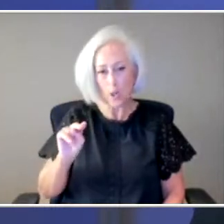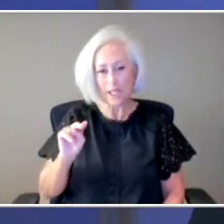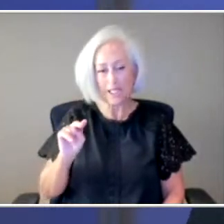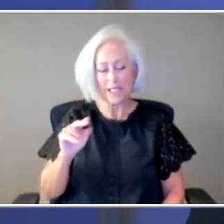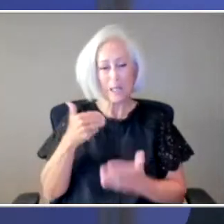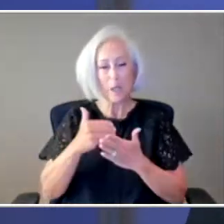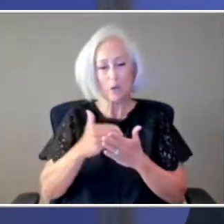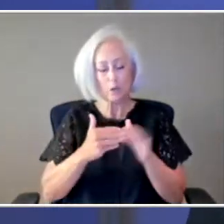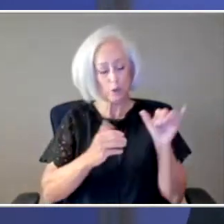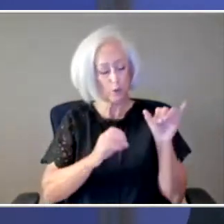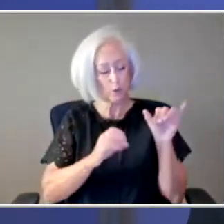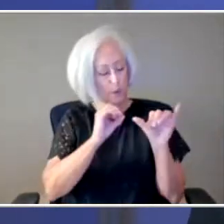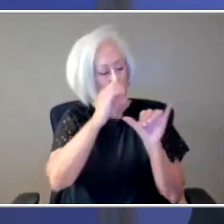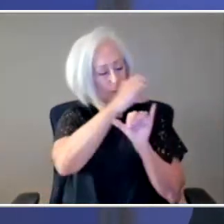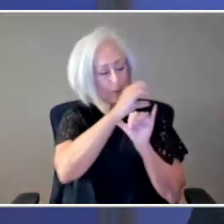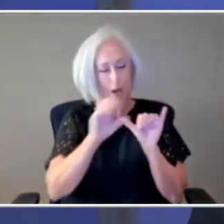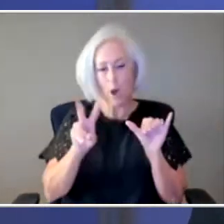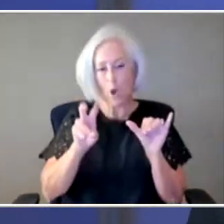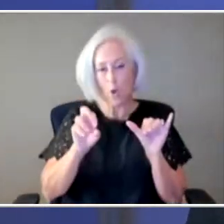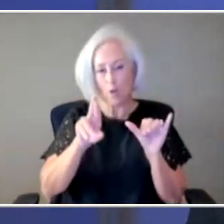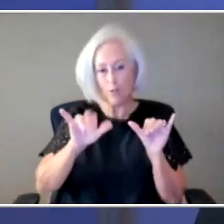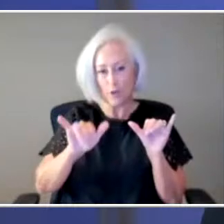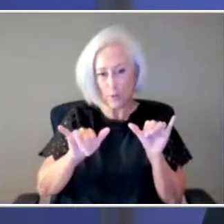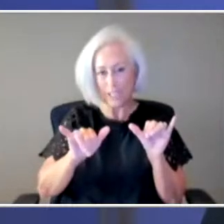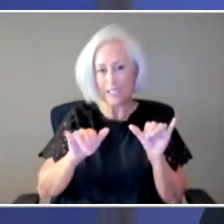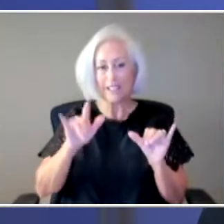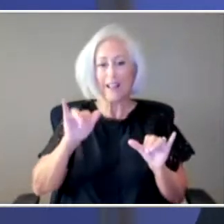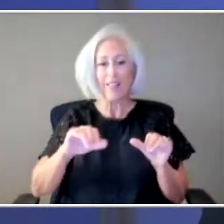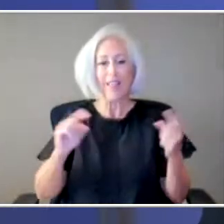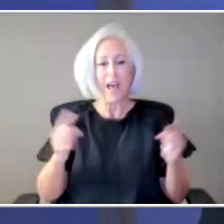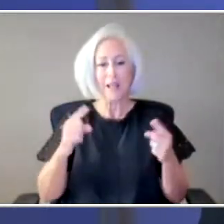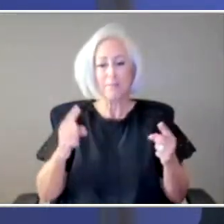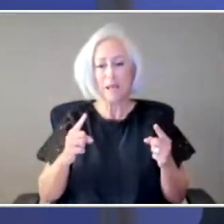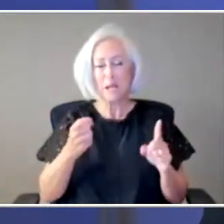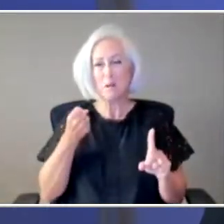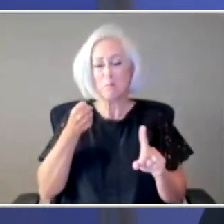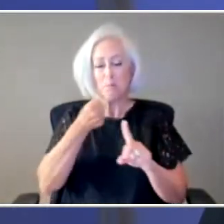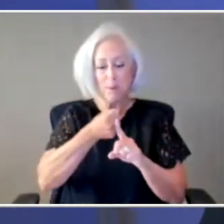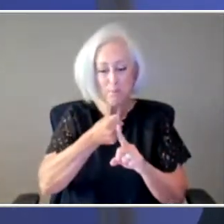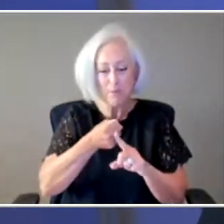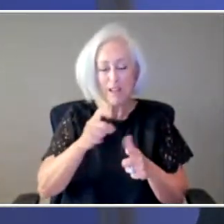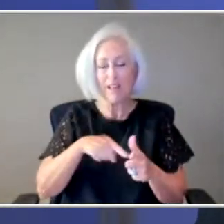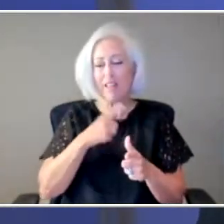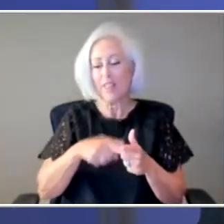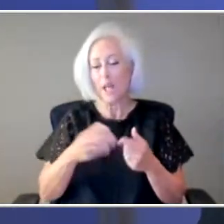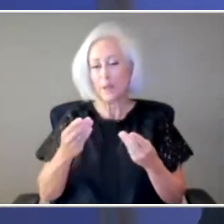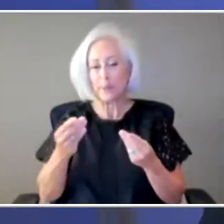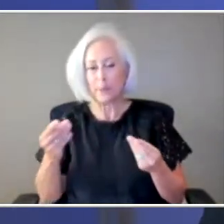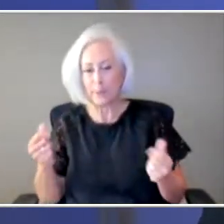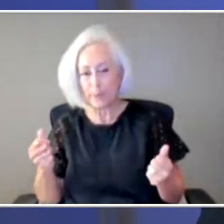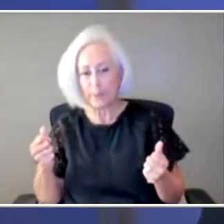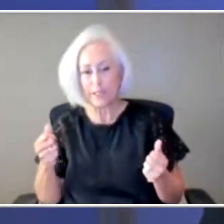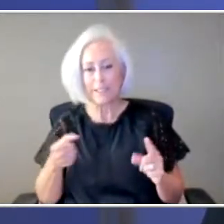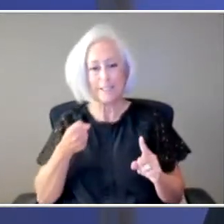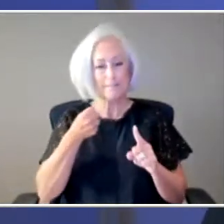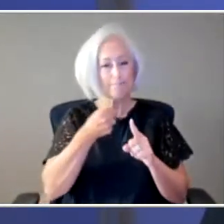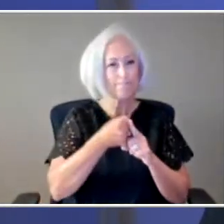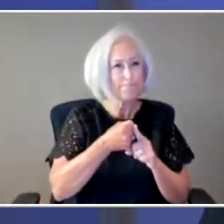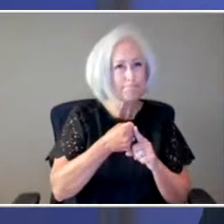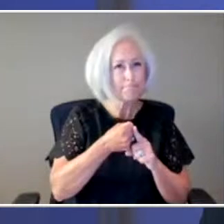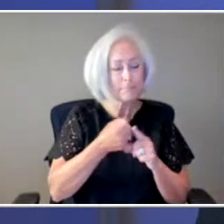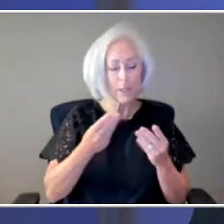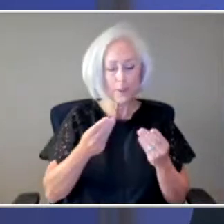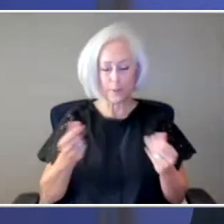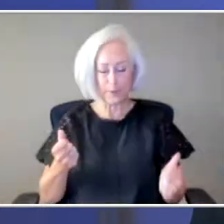wasn't consistent all the time. I mean, it would come and go, and I just knew, I thought, that doesn't feel right. That is new. And